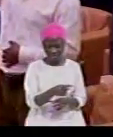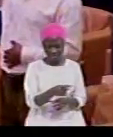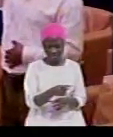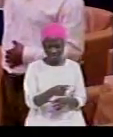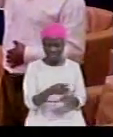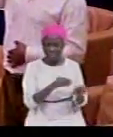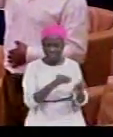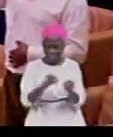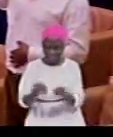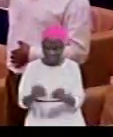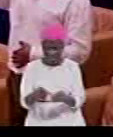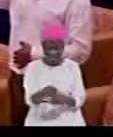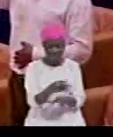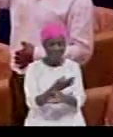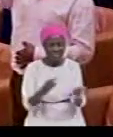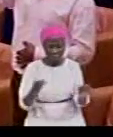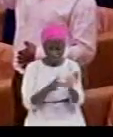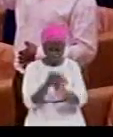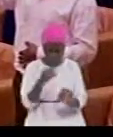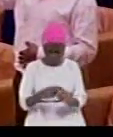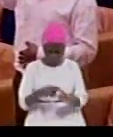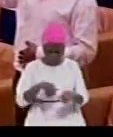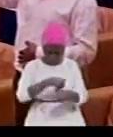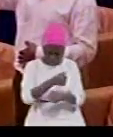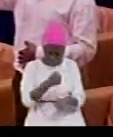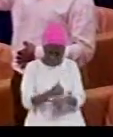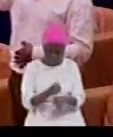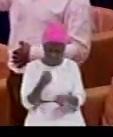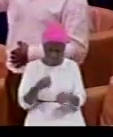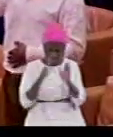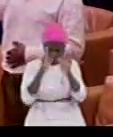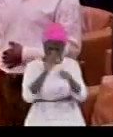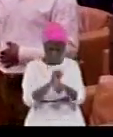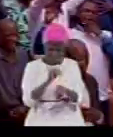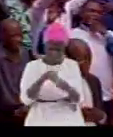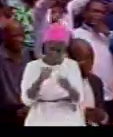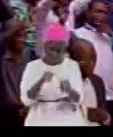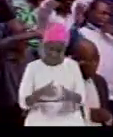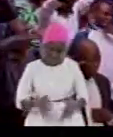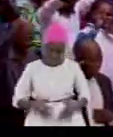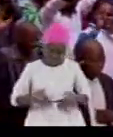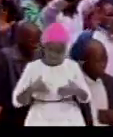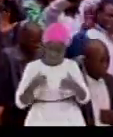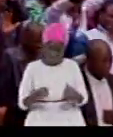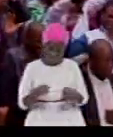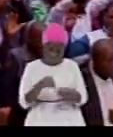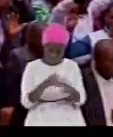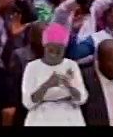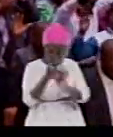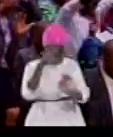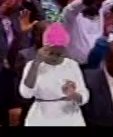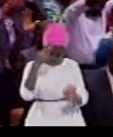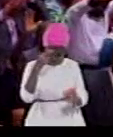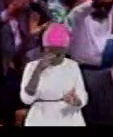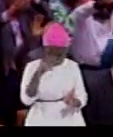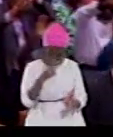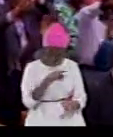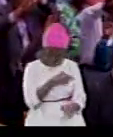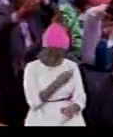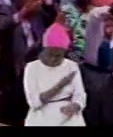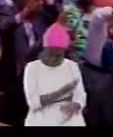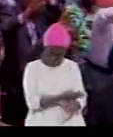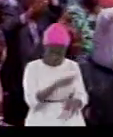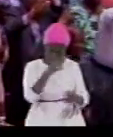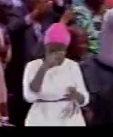set them free. Confirm the miracle in every life. In Jesus'